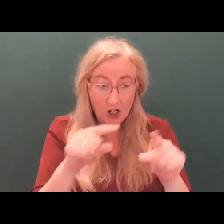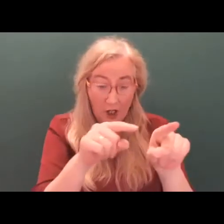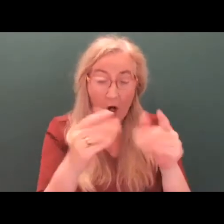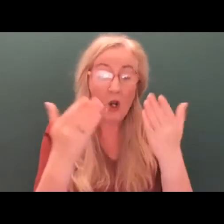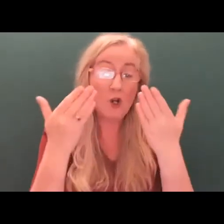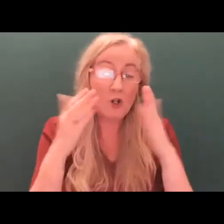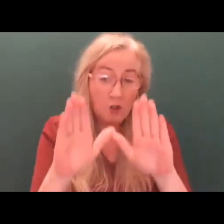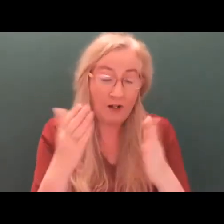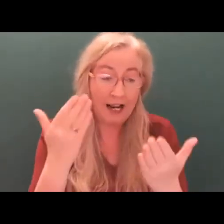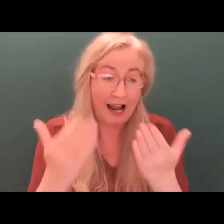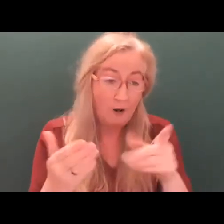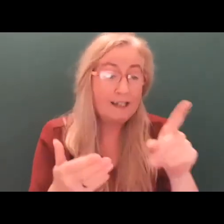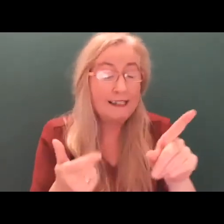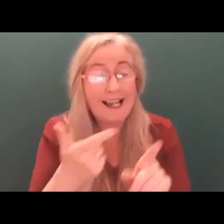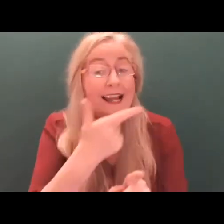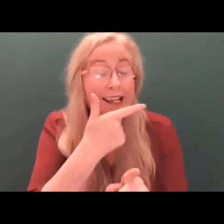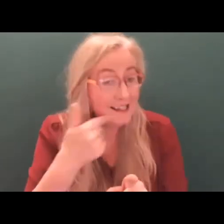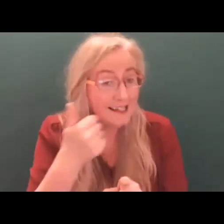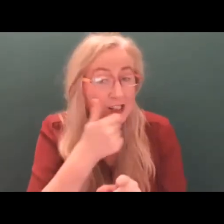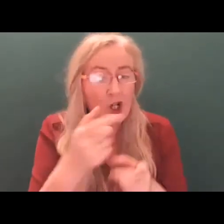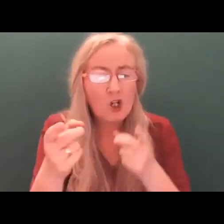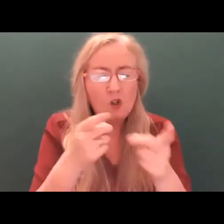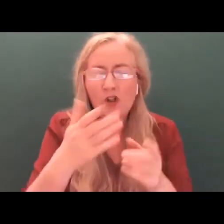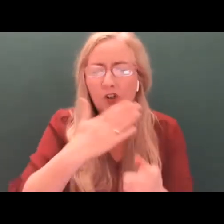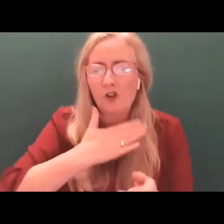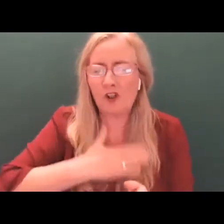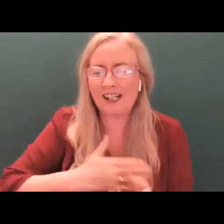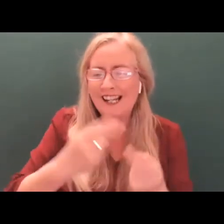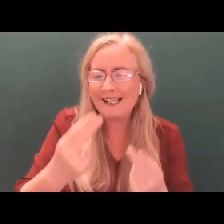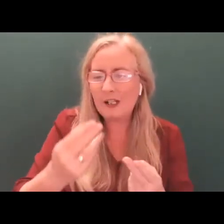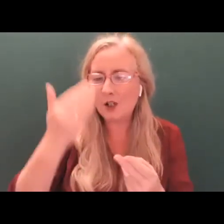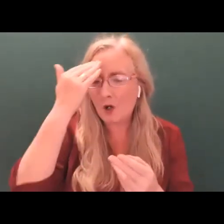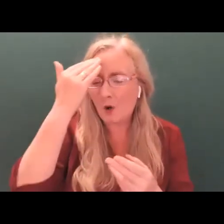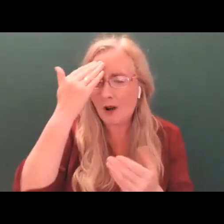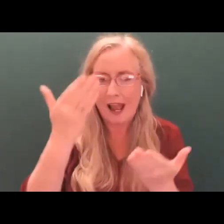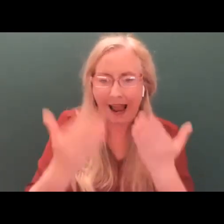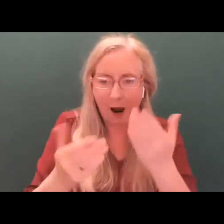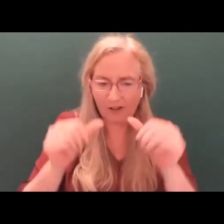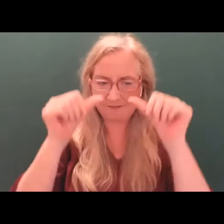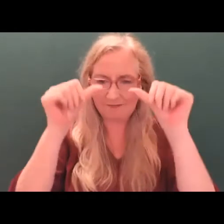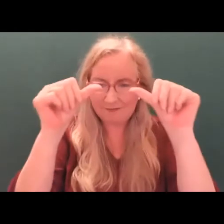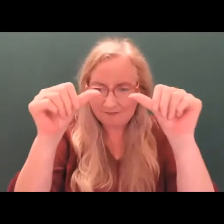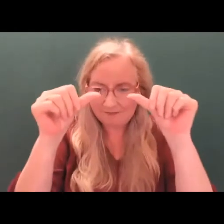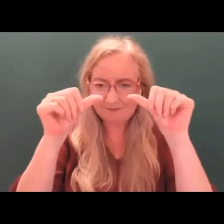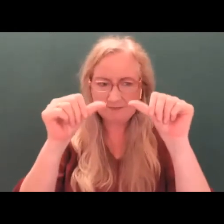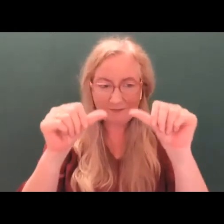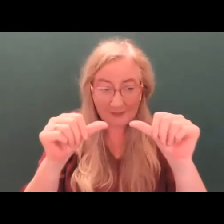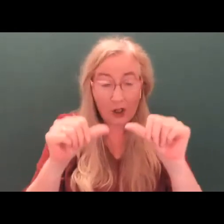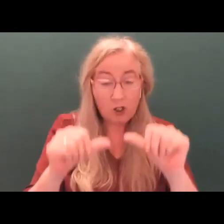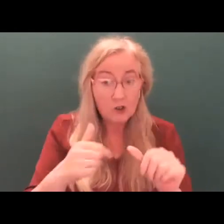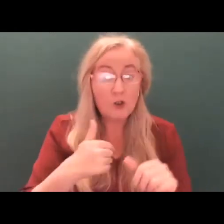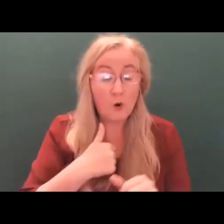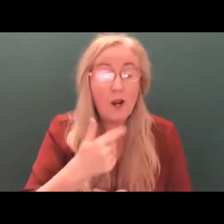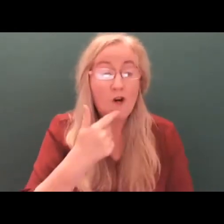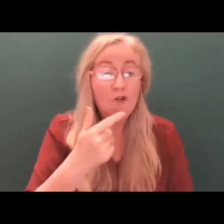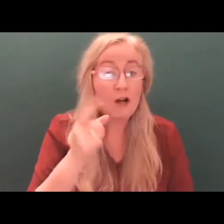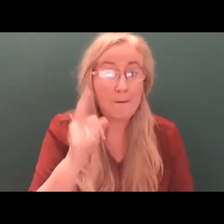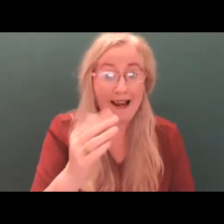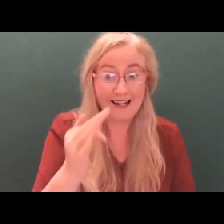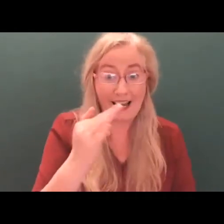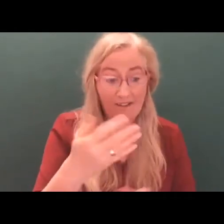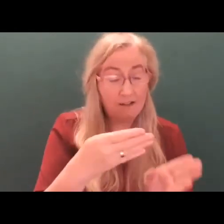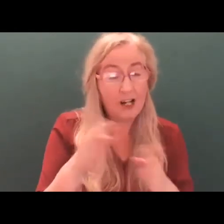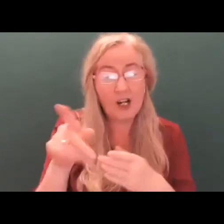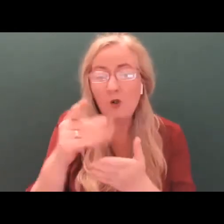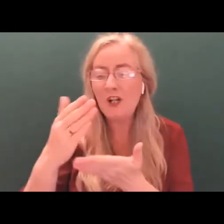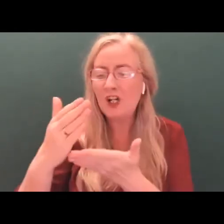and it's quite easy to do. You just need to know the steps. So we would recommend that if you're going down that route of sharing